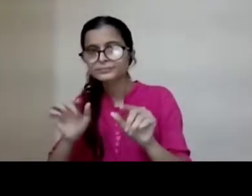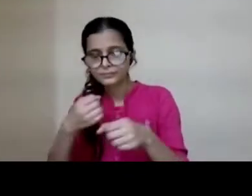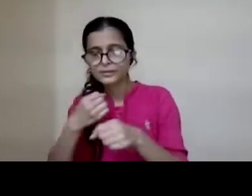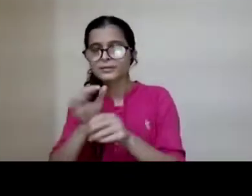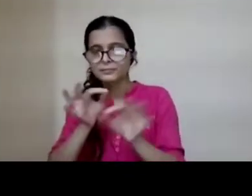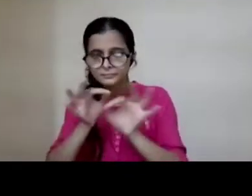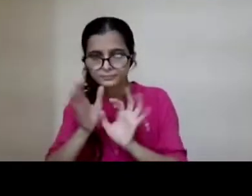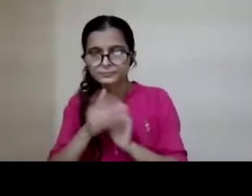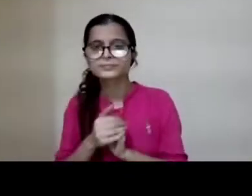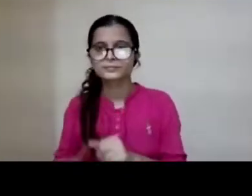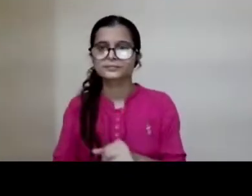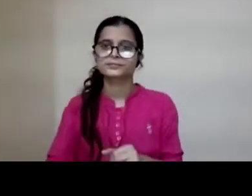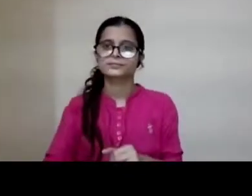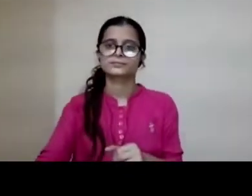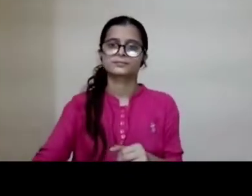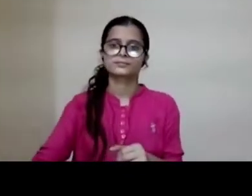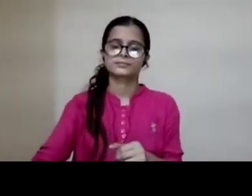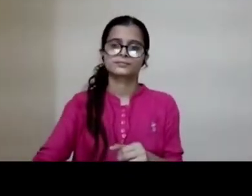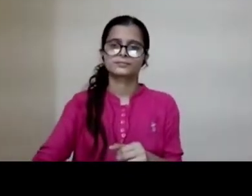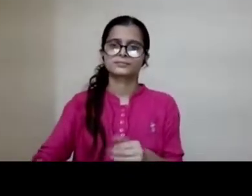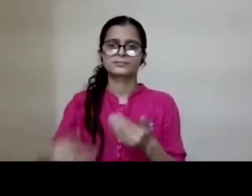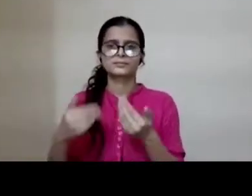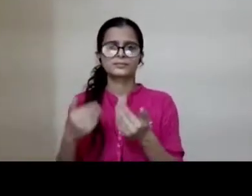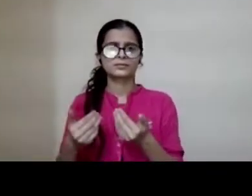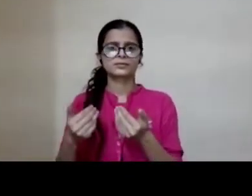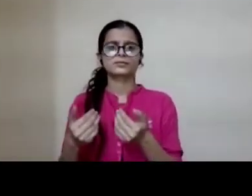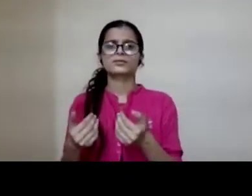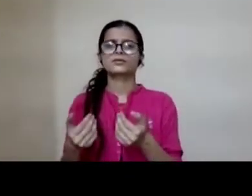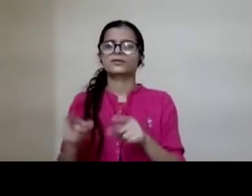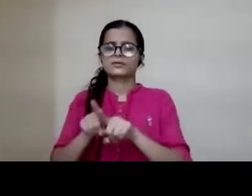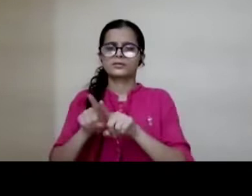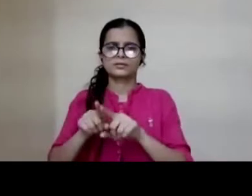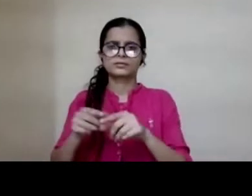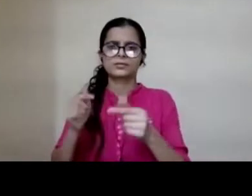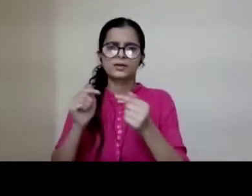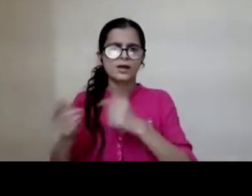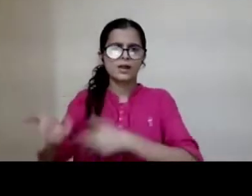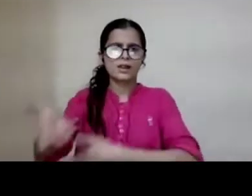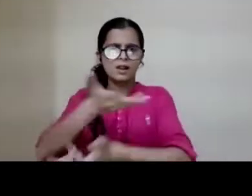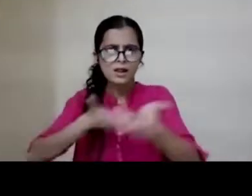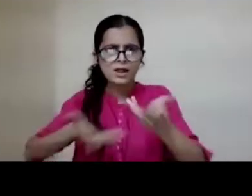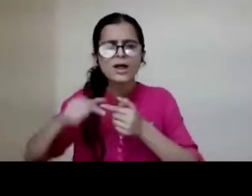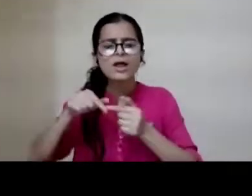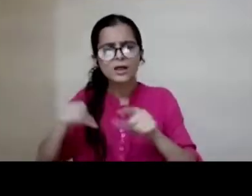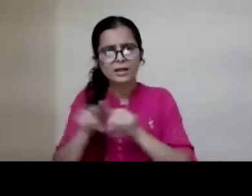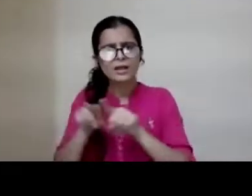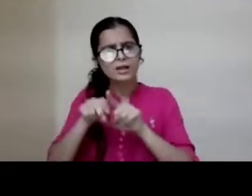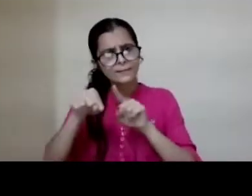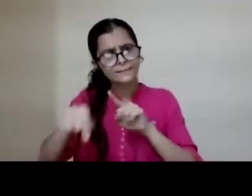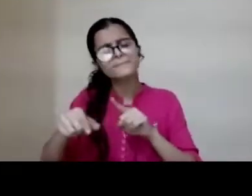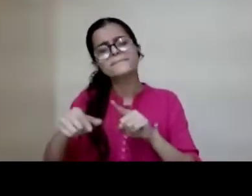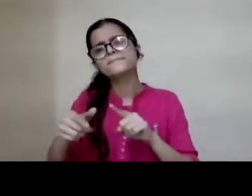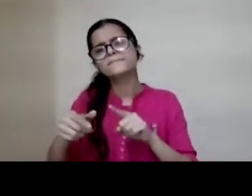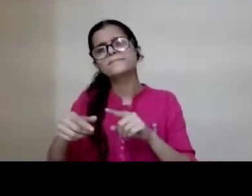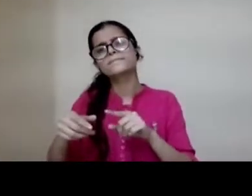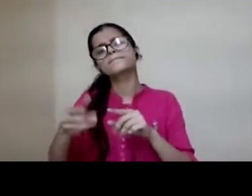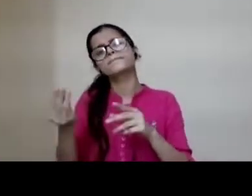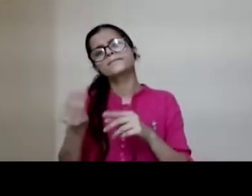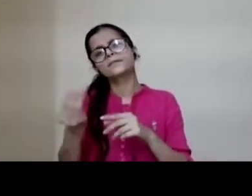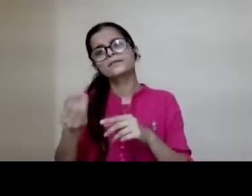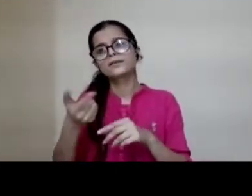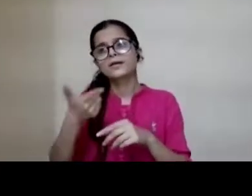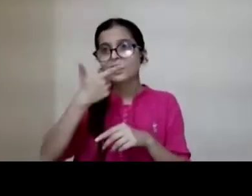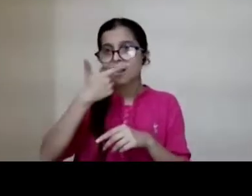I basically want to spend more time discussing with you this argument that I'm making. So the moment you sort of allow for that